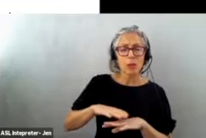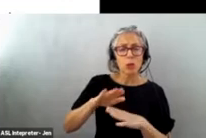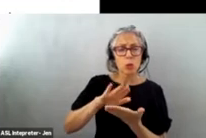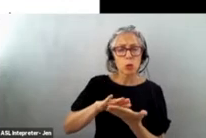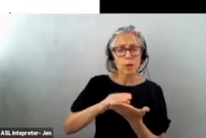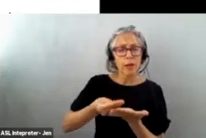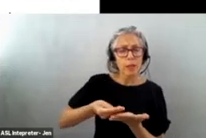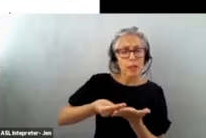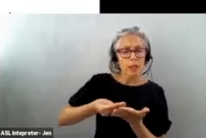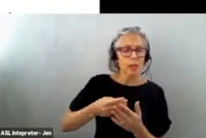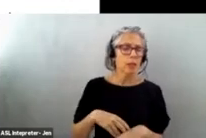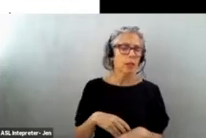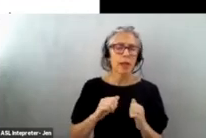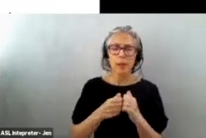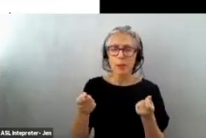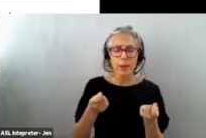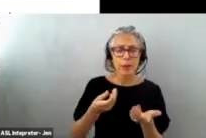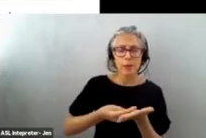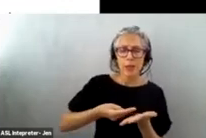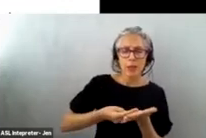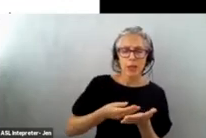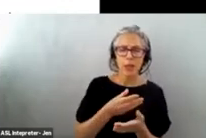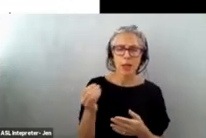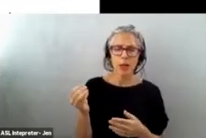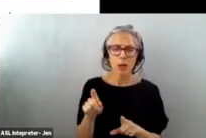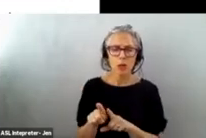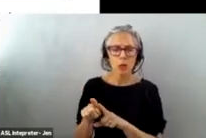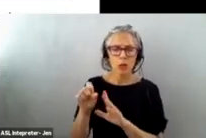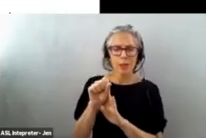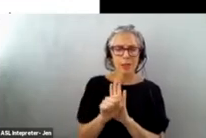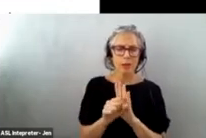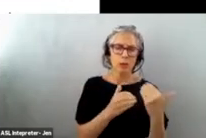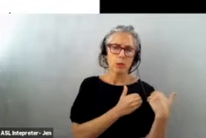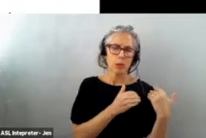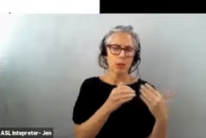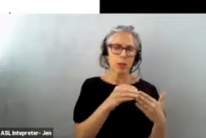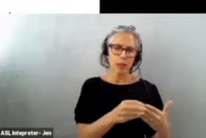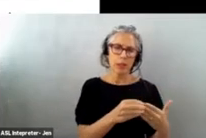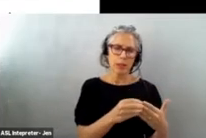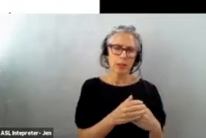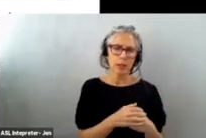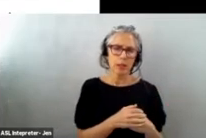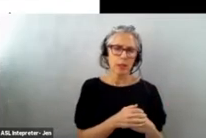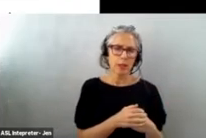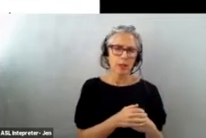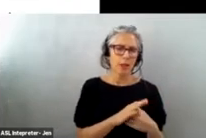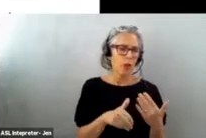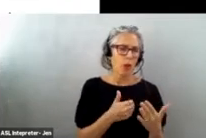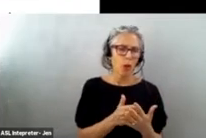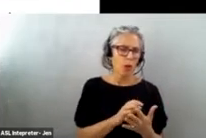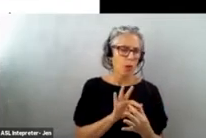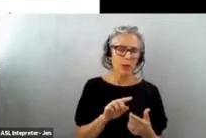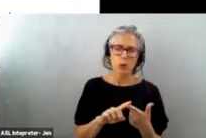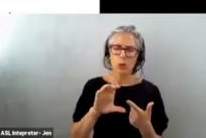funding, how that funding is managed, and also state accountability guidelines, which are all contextual factors.